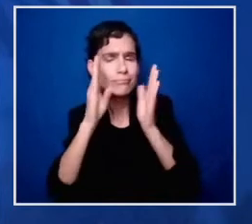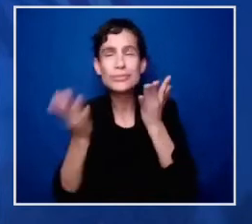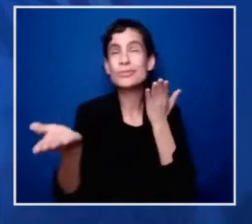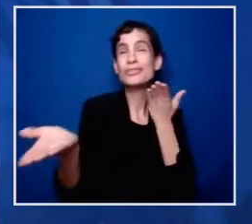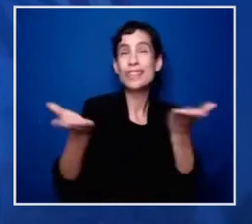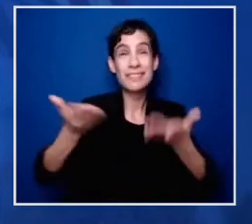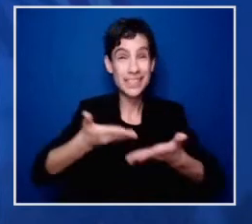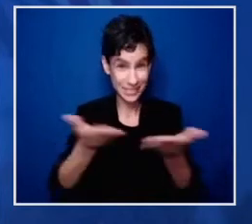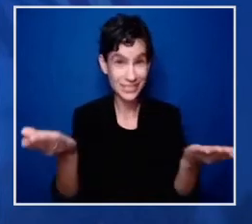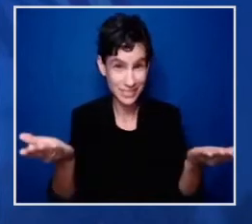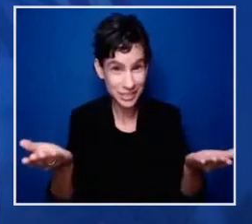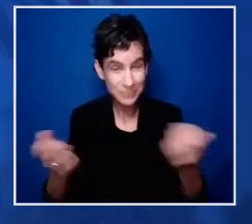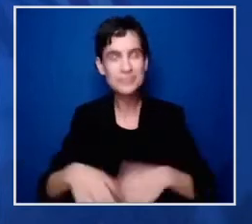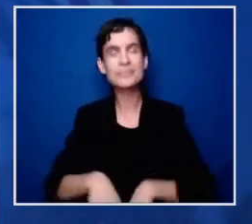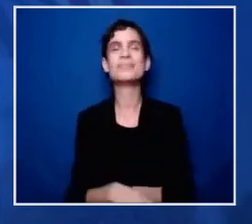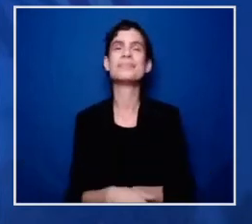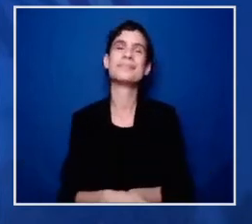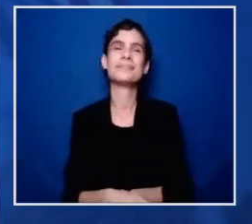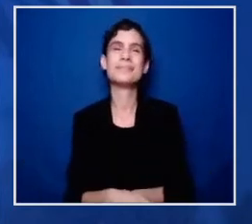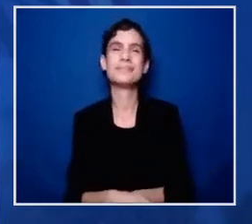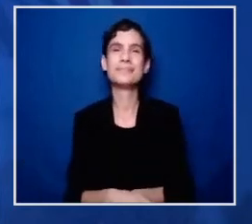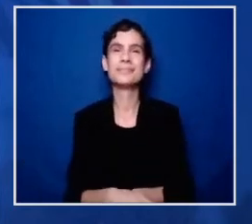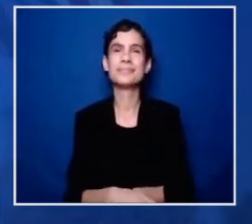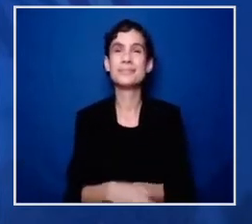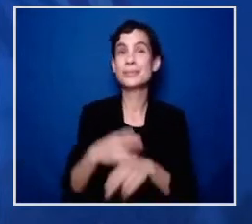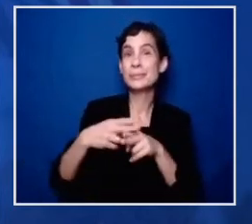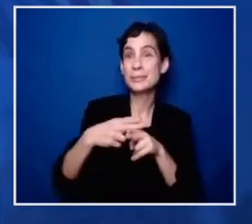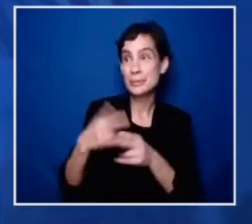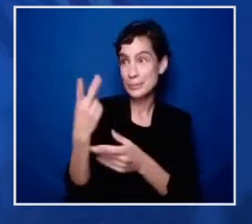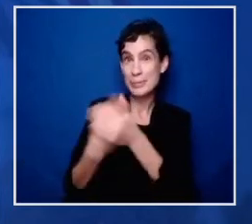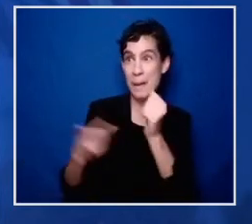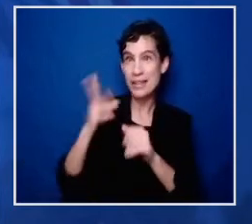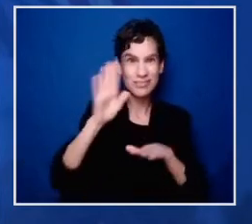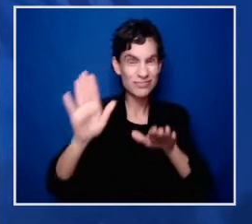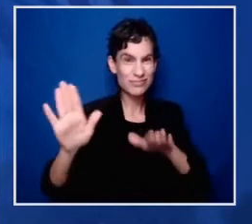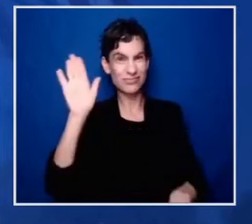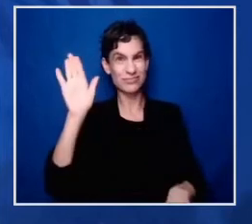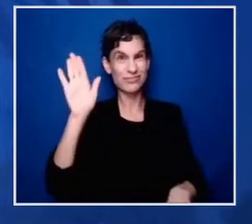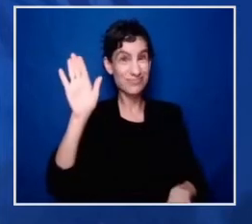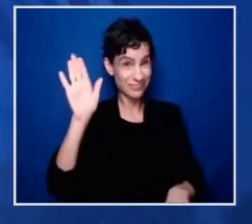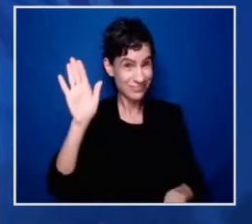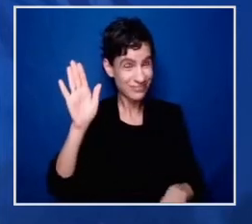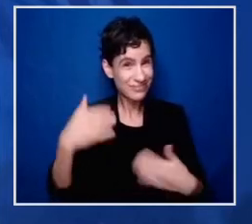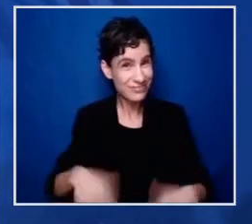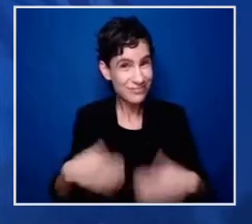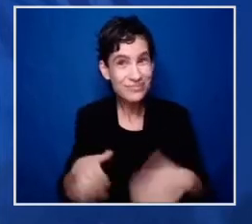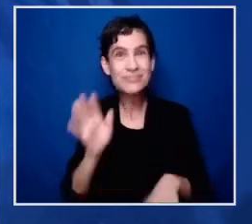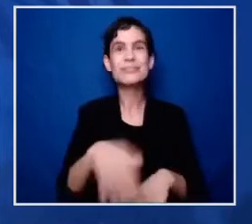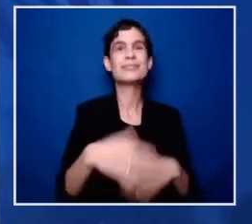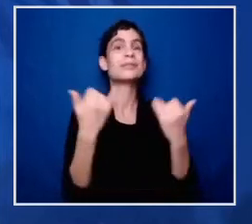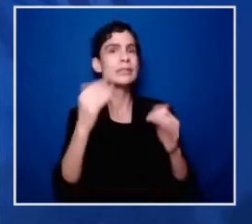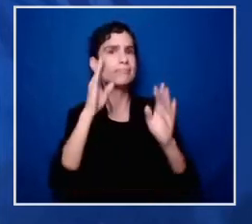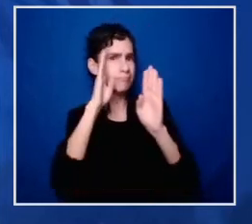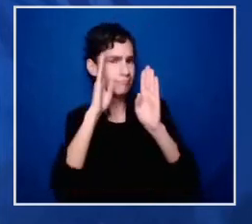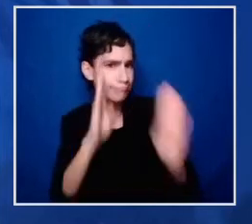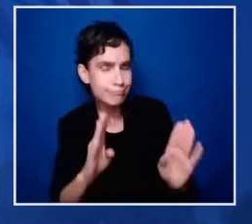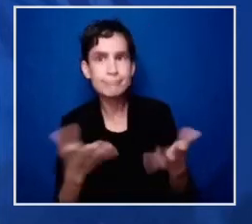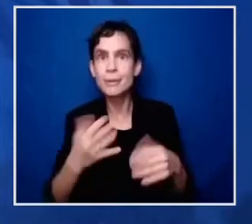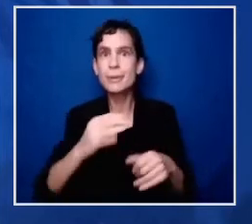historic inauguration. Today's Day of Service events focused on COVID-19 relief and addressed challenges that have